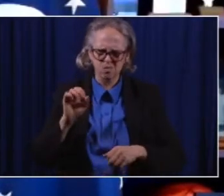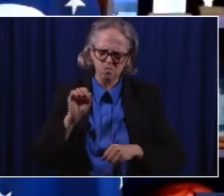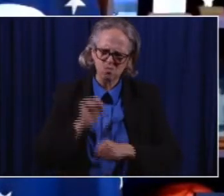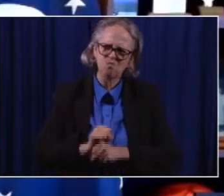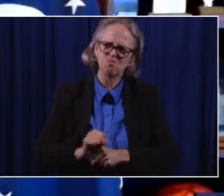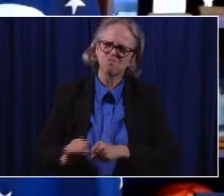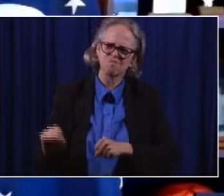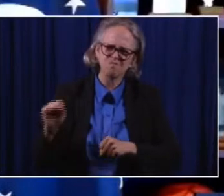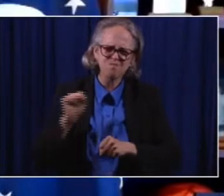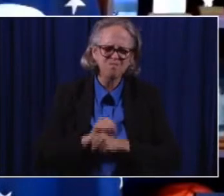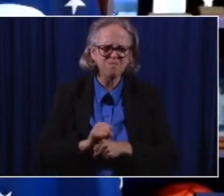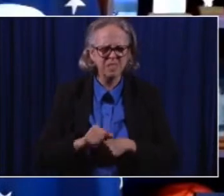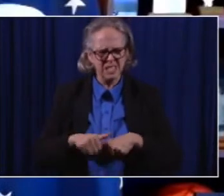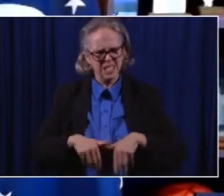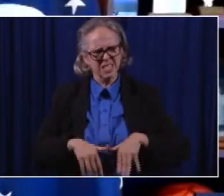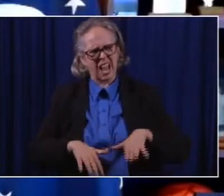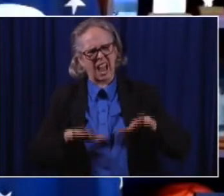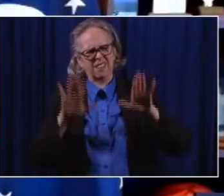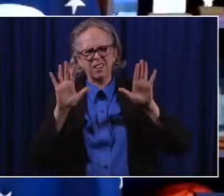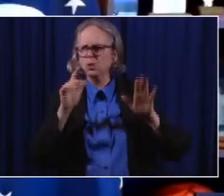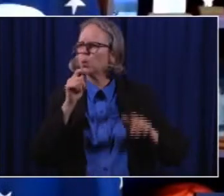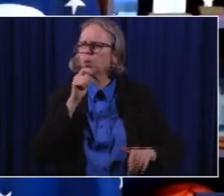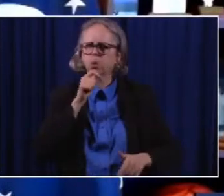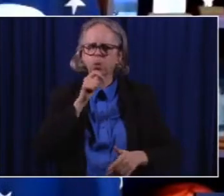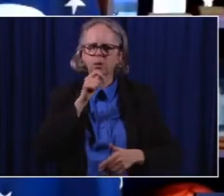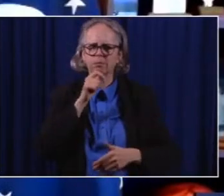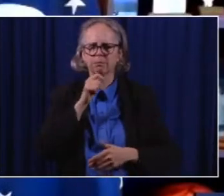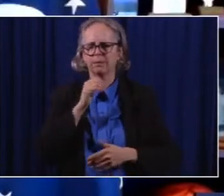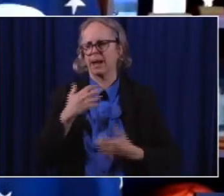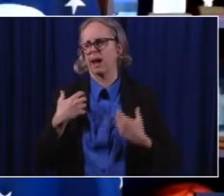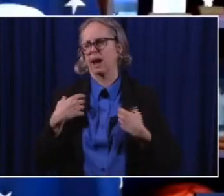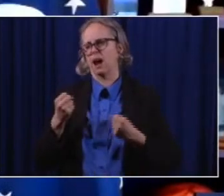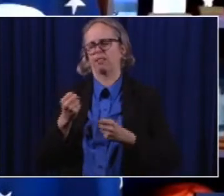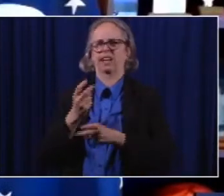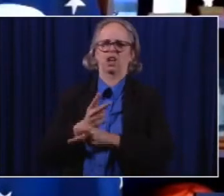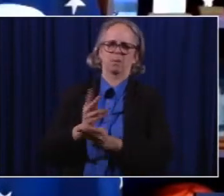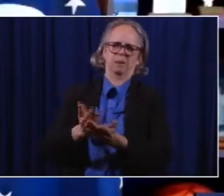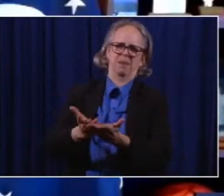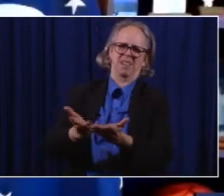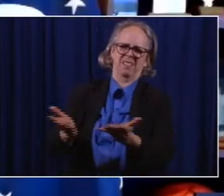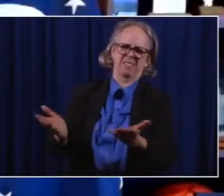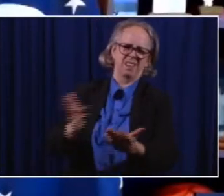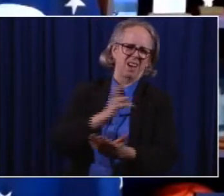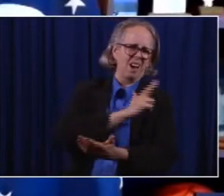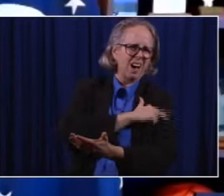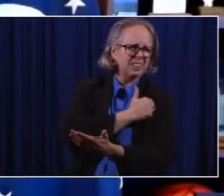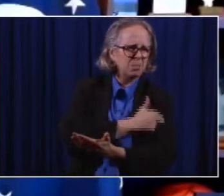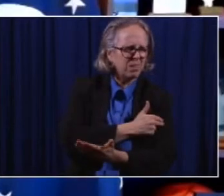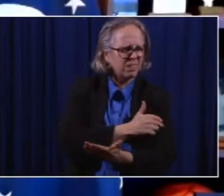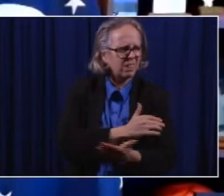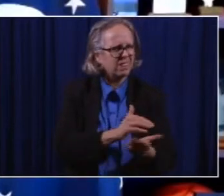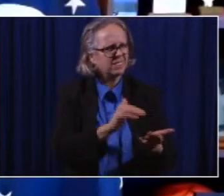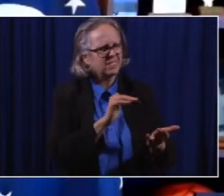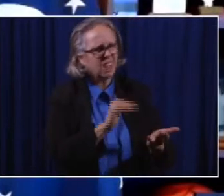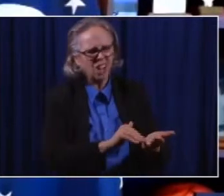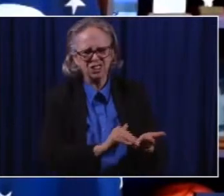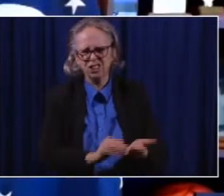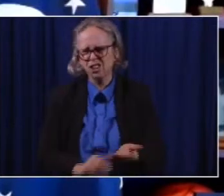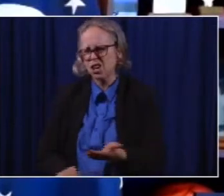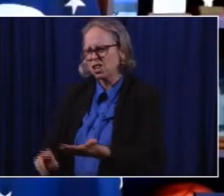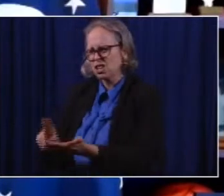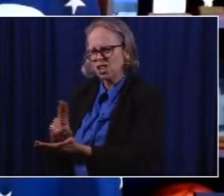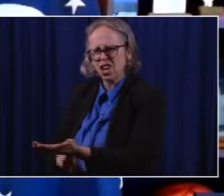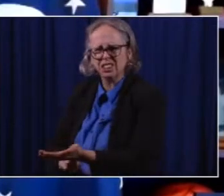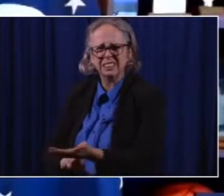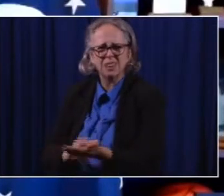those that are working in nursing homes. We appreciate your efforts. And I know our team internally has worked hard at trying to